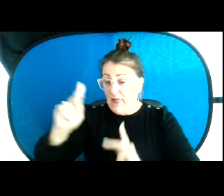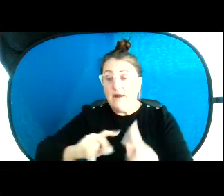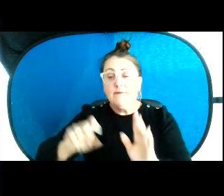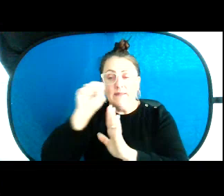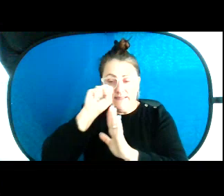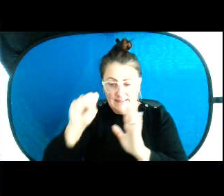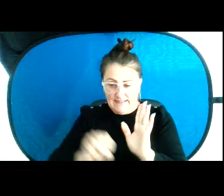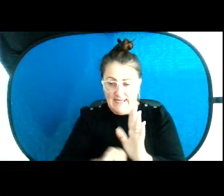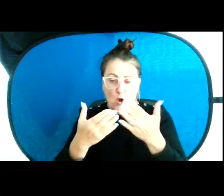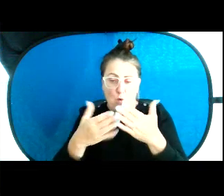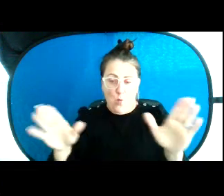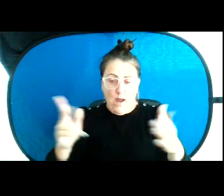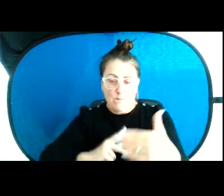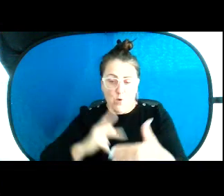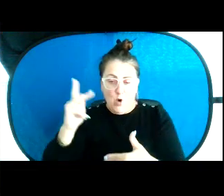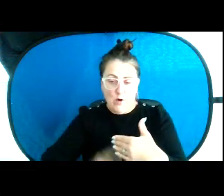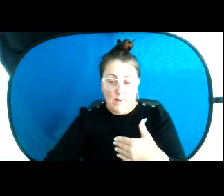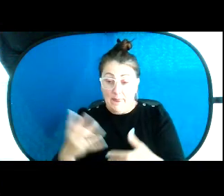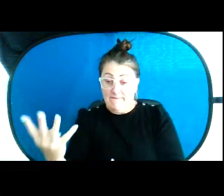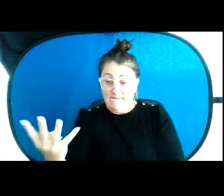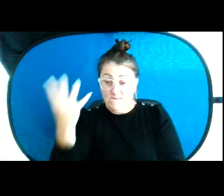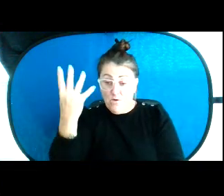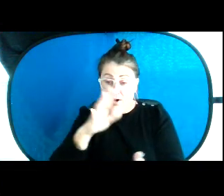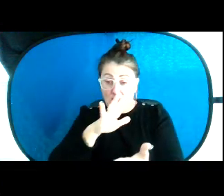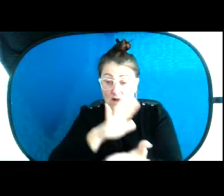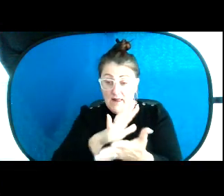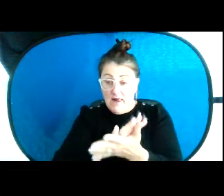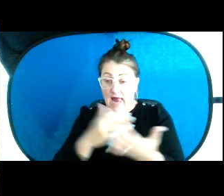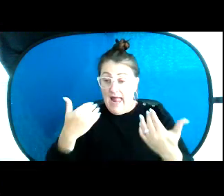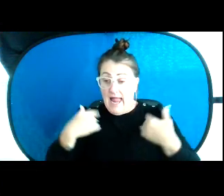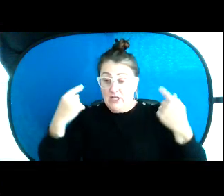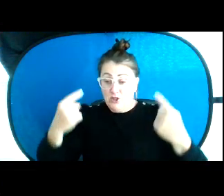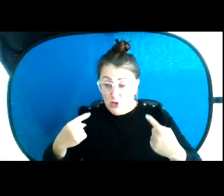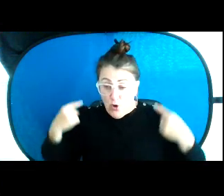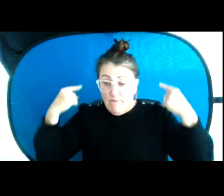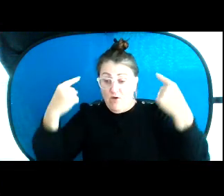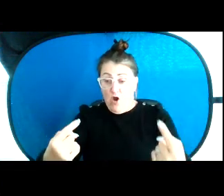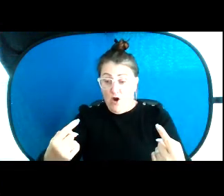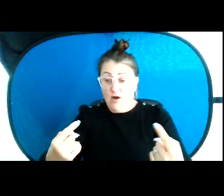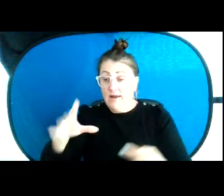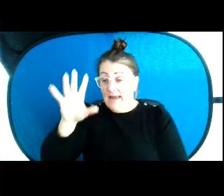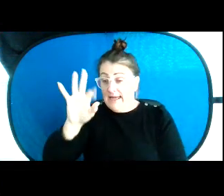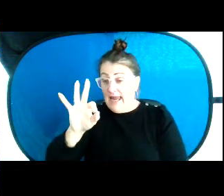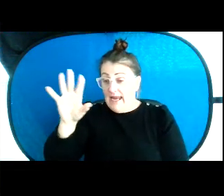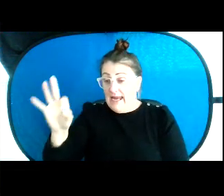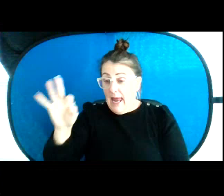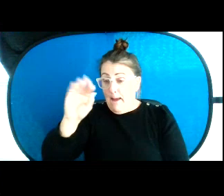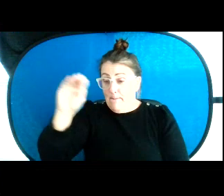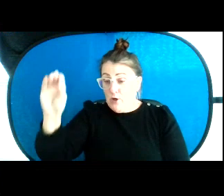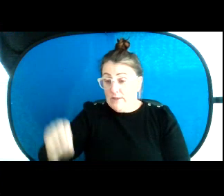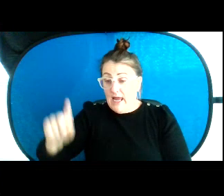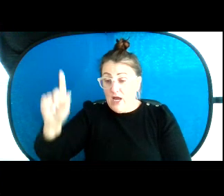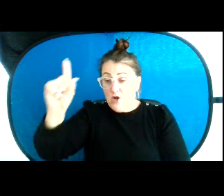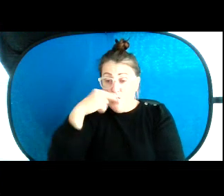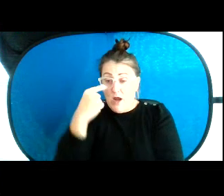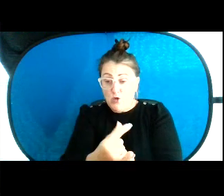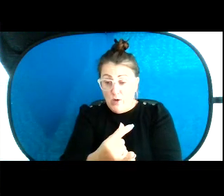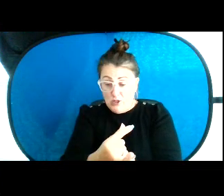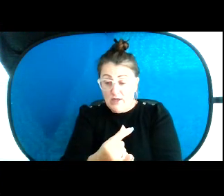program. Across all 4 academies that we've held so far, we have achieved a 99% graduation rate and